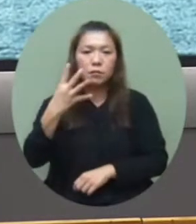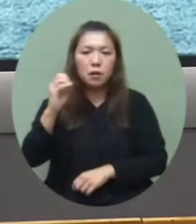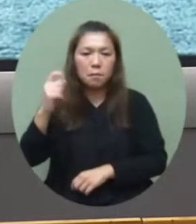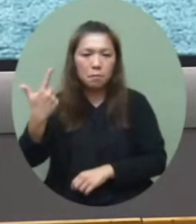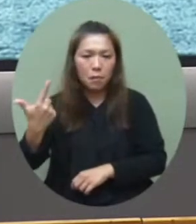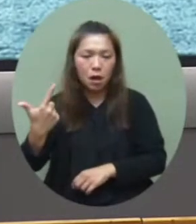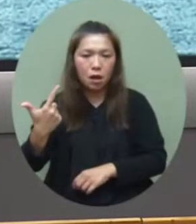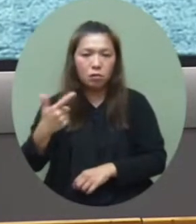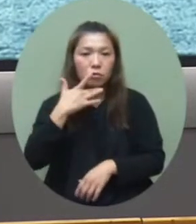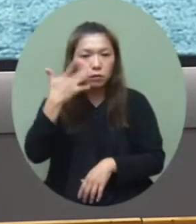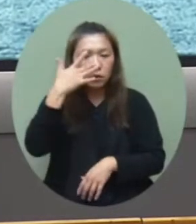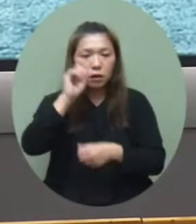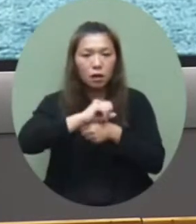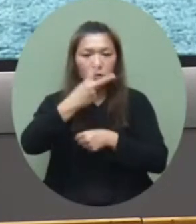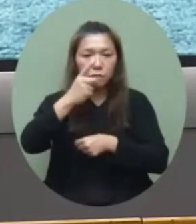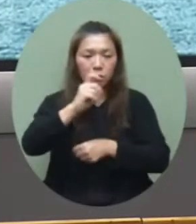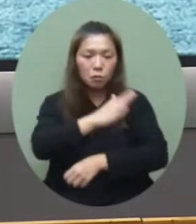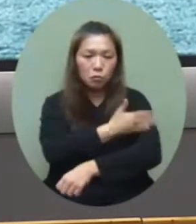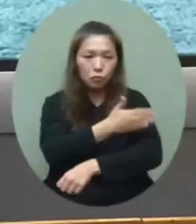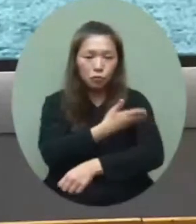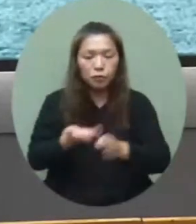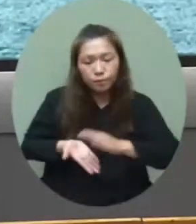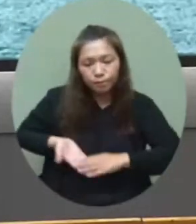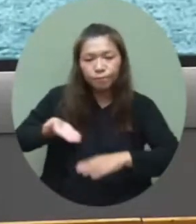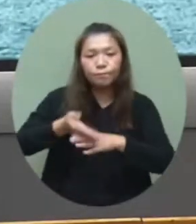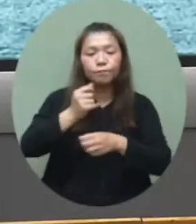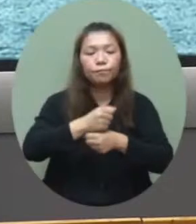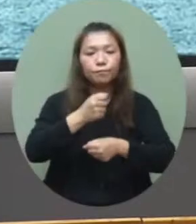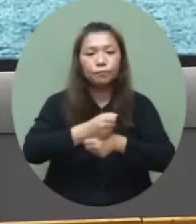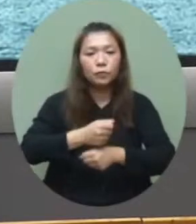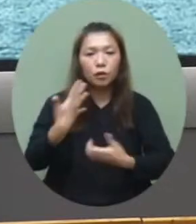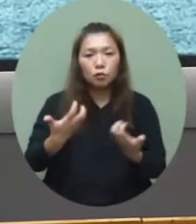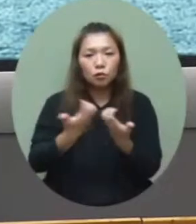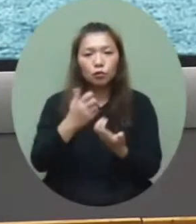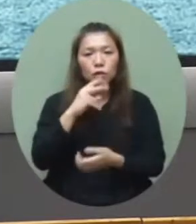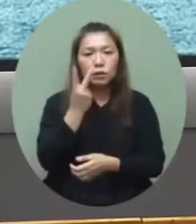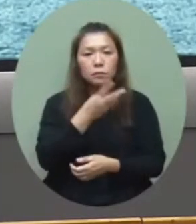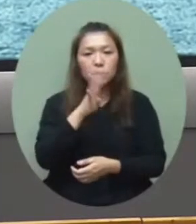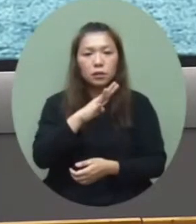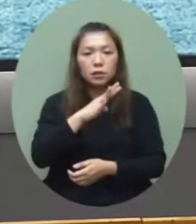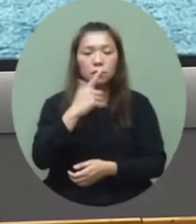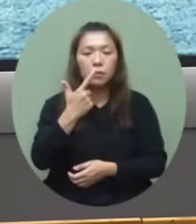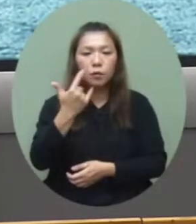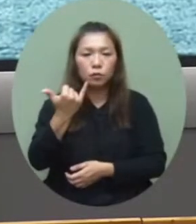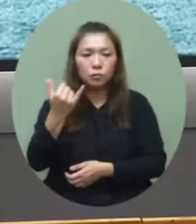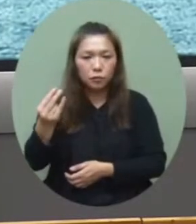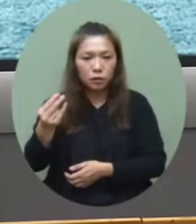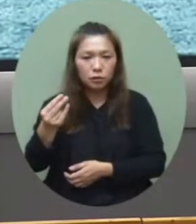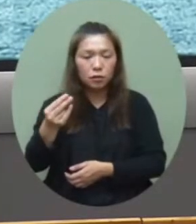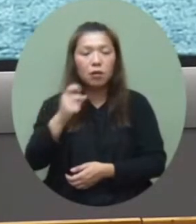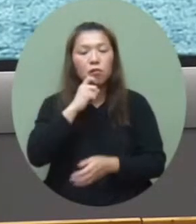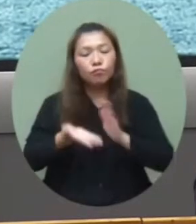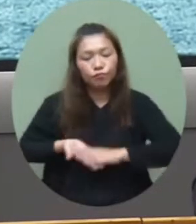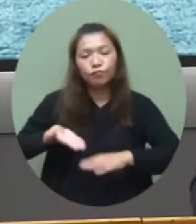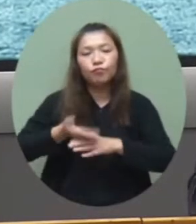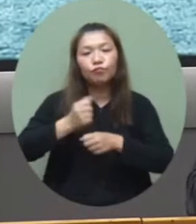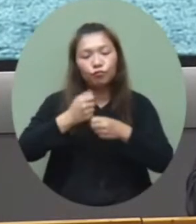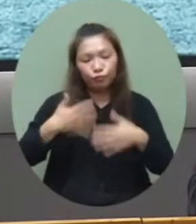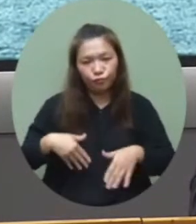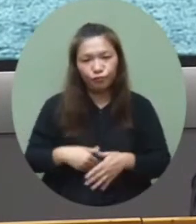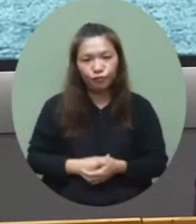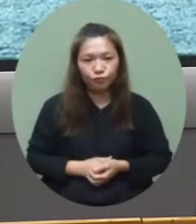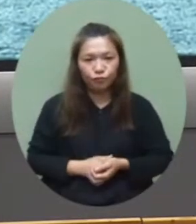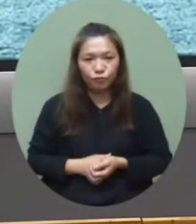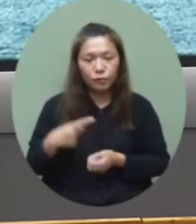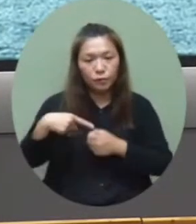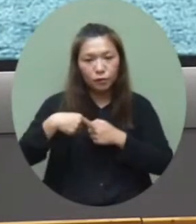The total count now stands at 25,408. We have 29 more staff returning to their positions. So